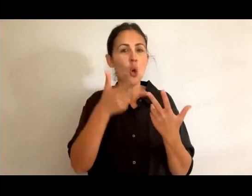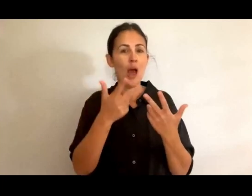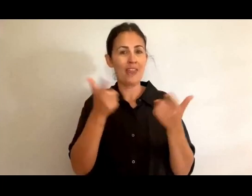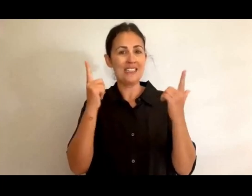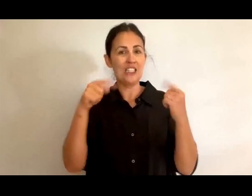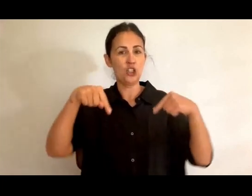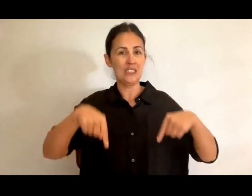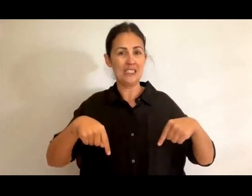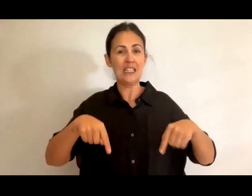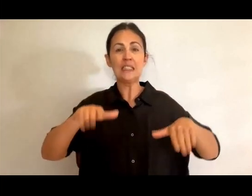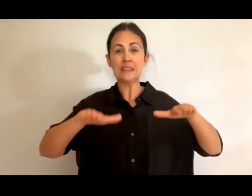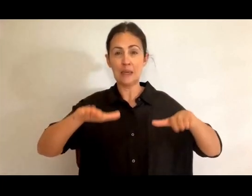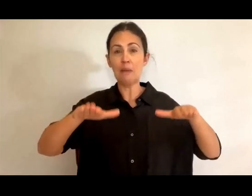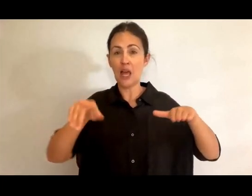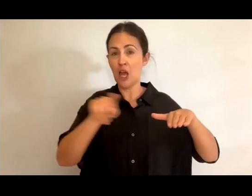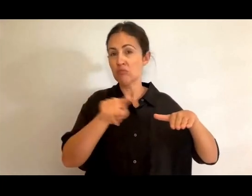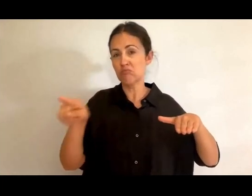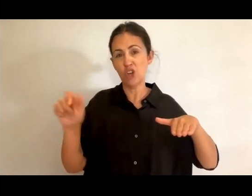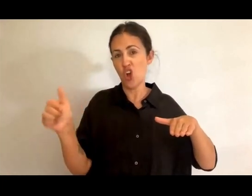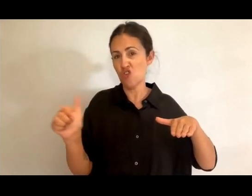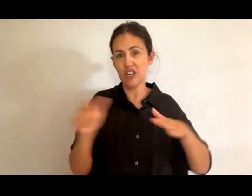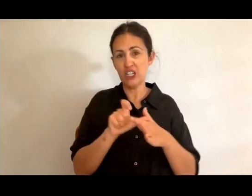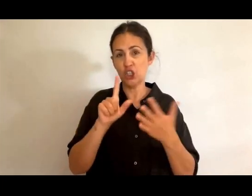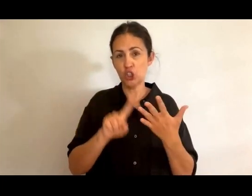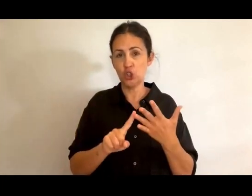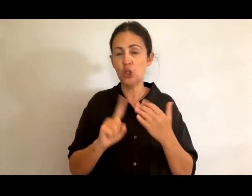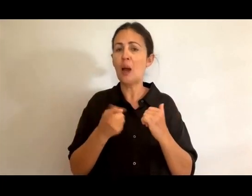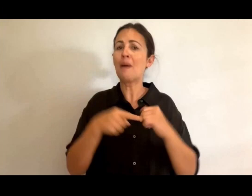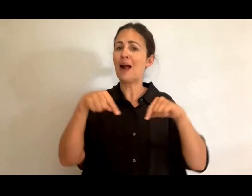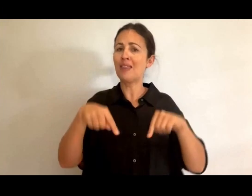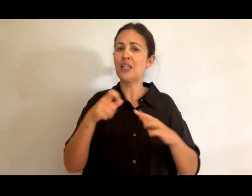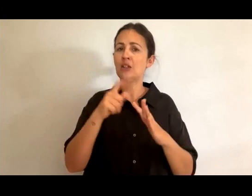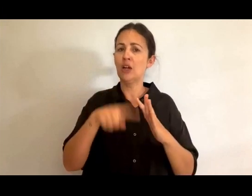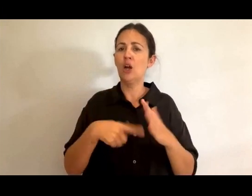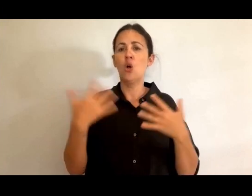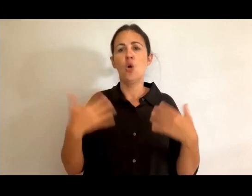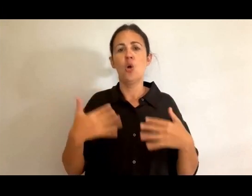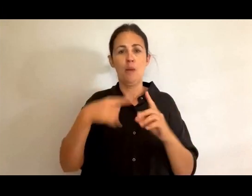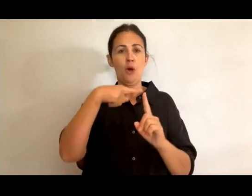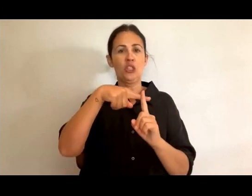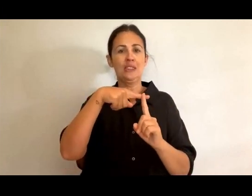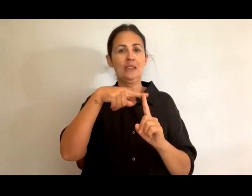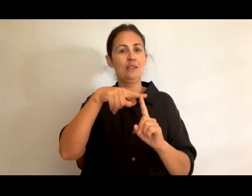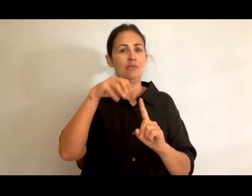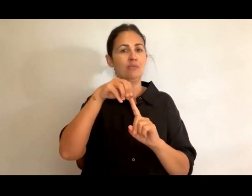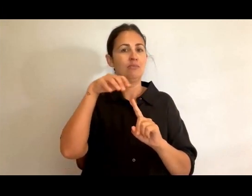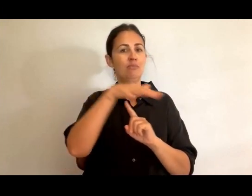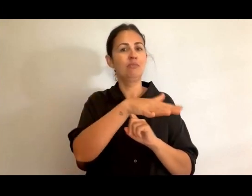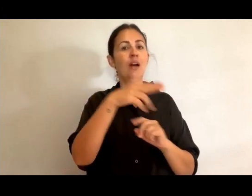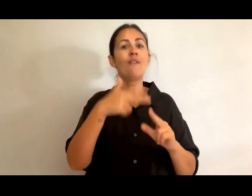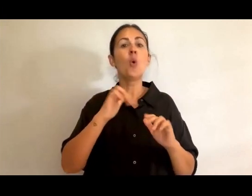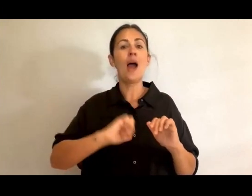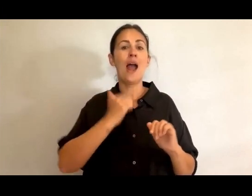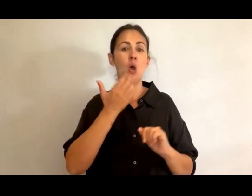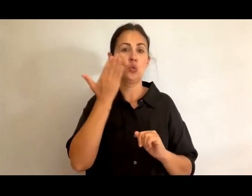this, but this has been a really positive project in our school. There's 2 projects I'll be talking about, and it's